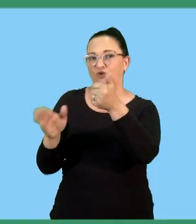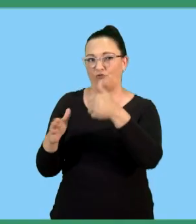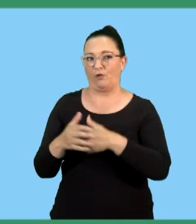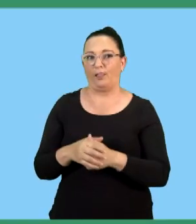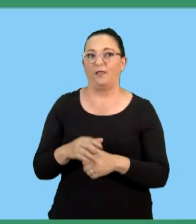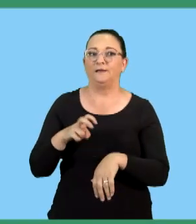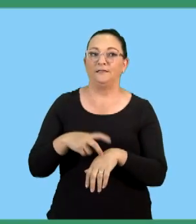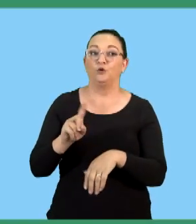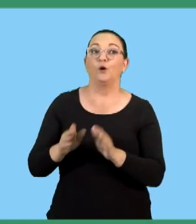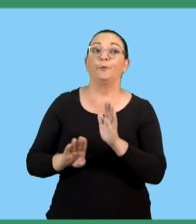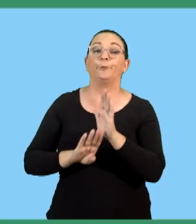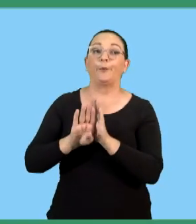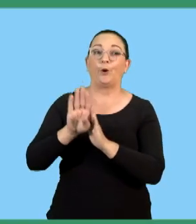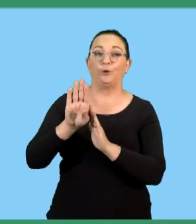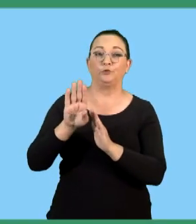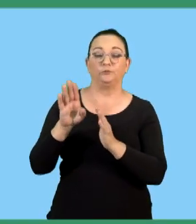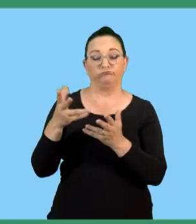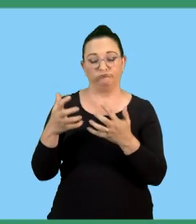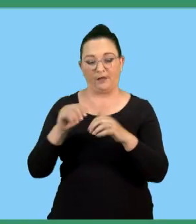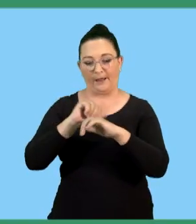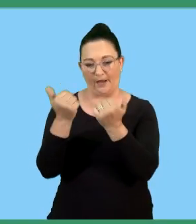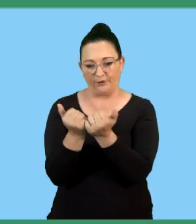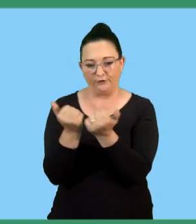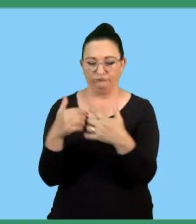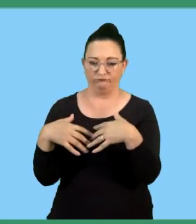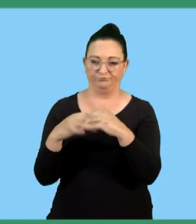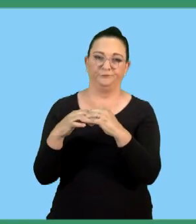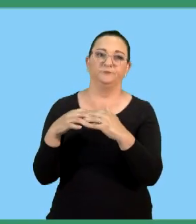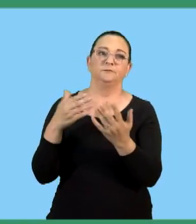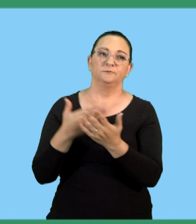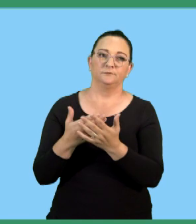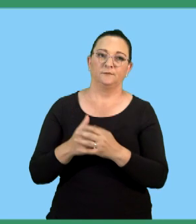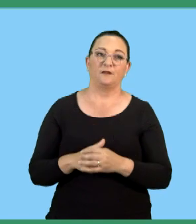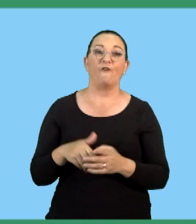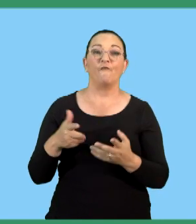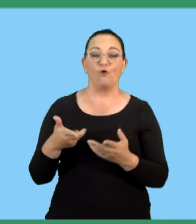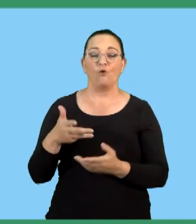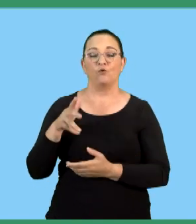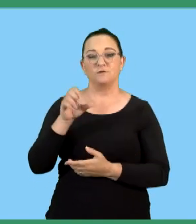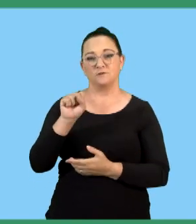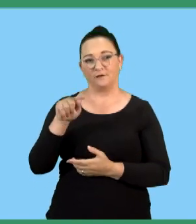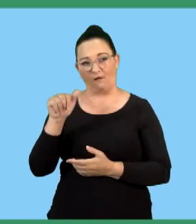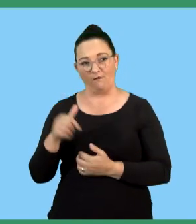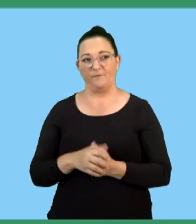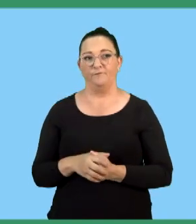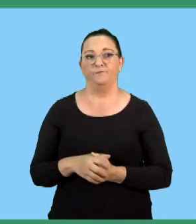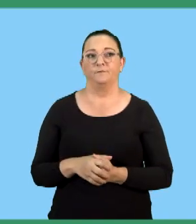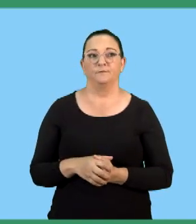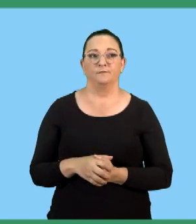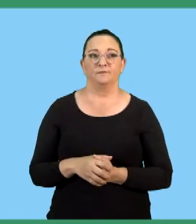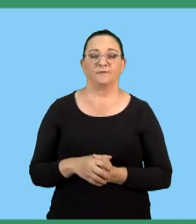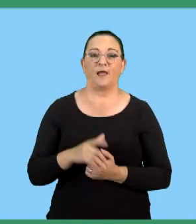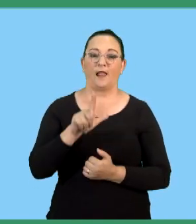to promote and establish what? The learnerships. These are the roles or the functions of the SETAs. To